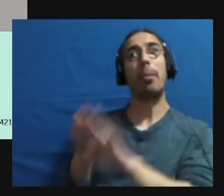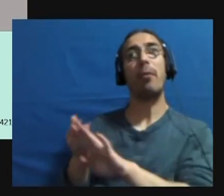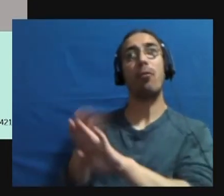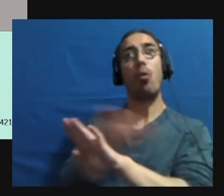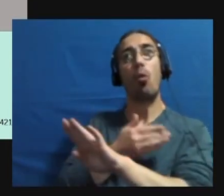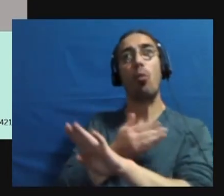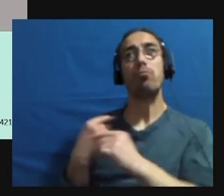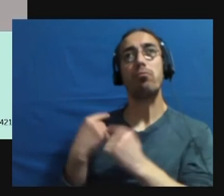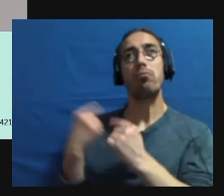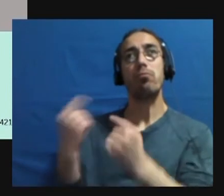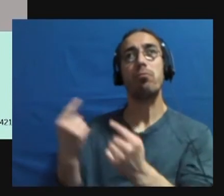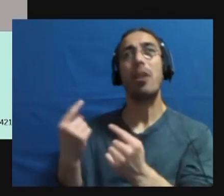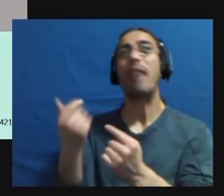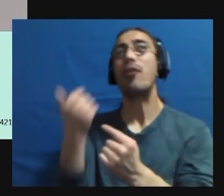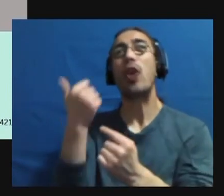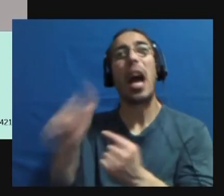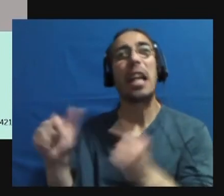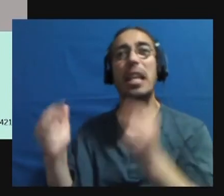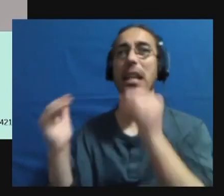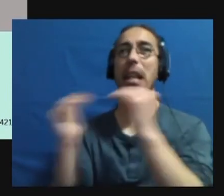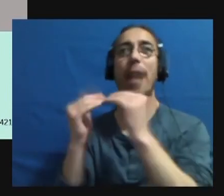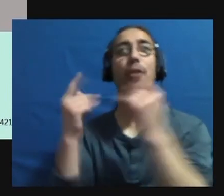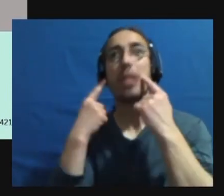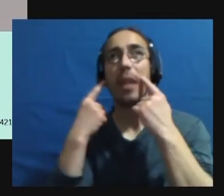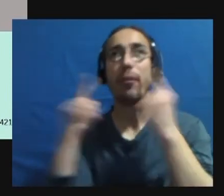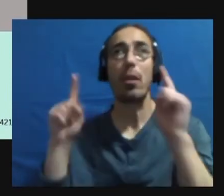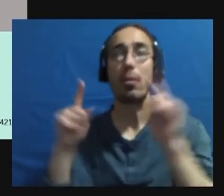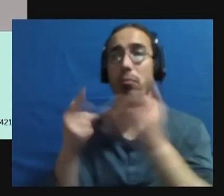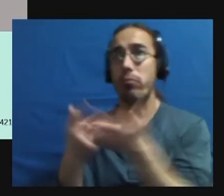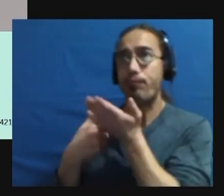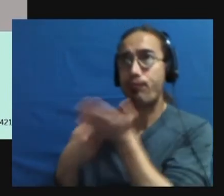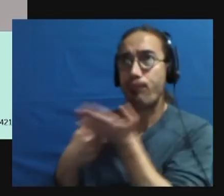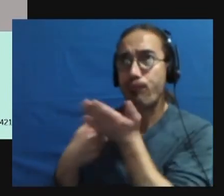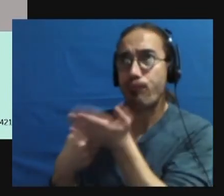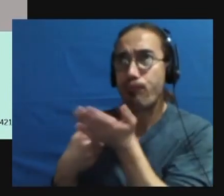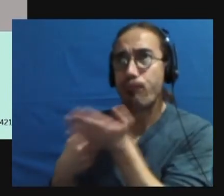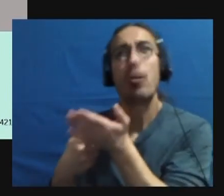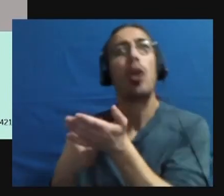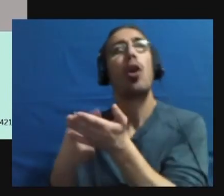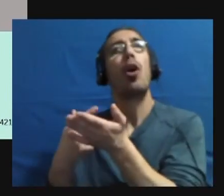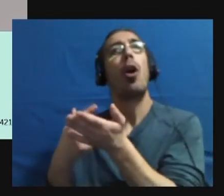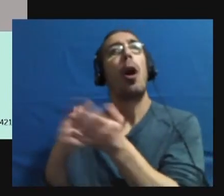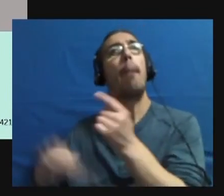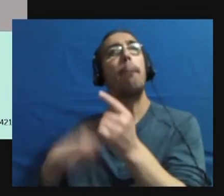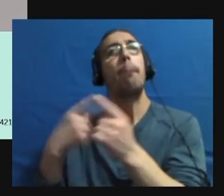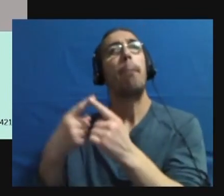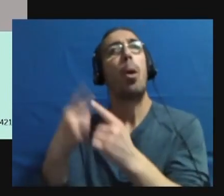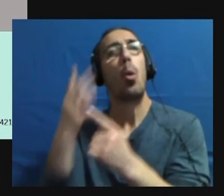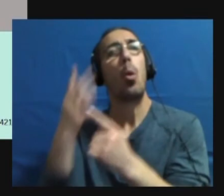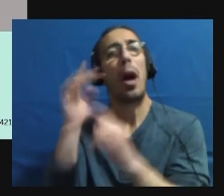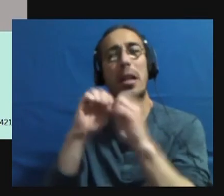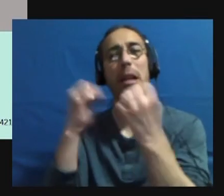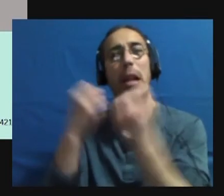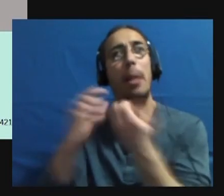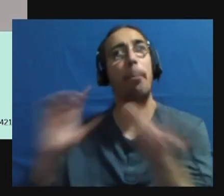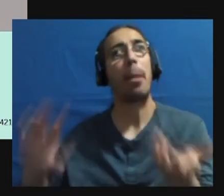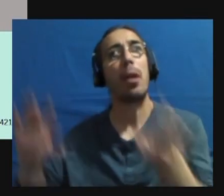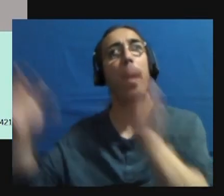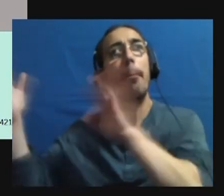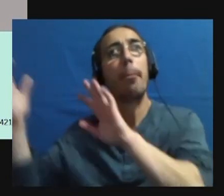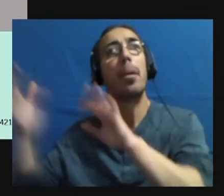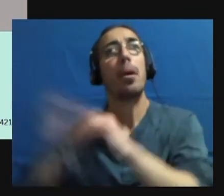any level of success. And talk about why society is a bit messed up and